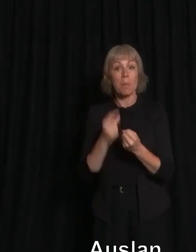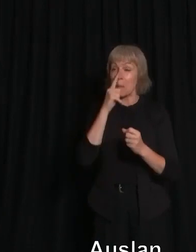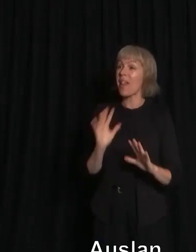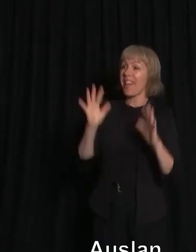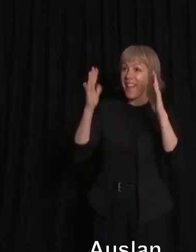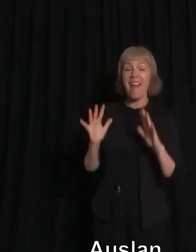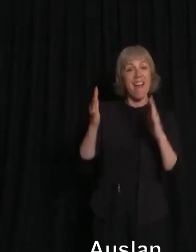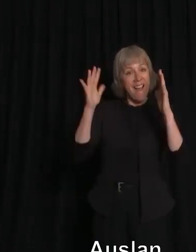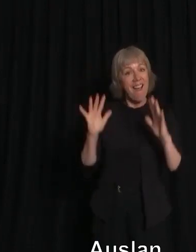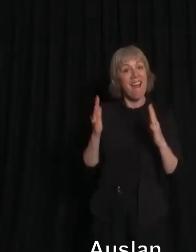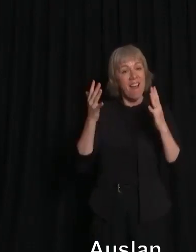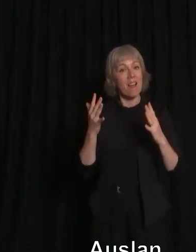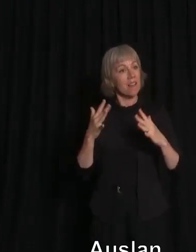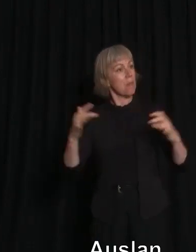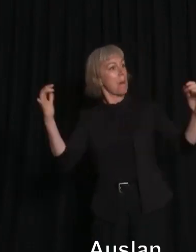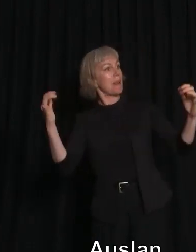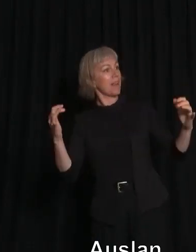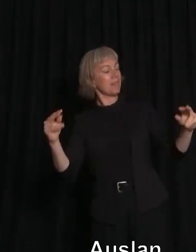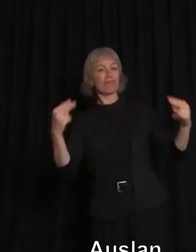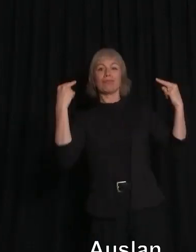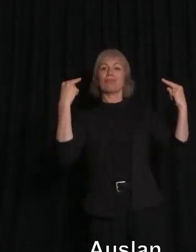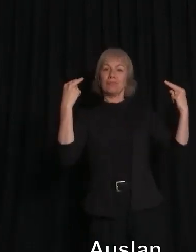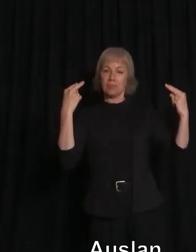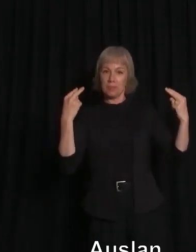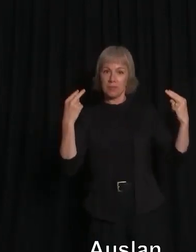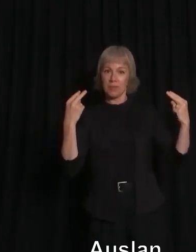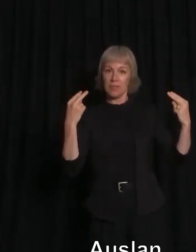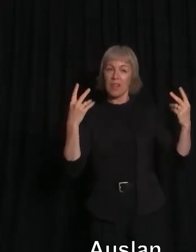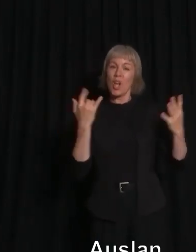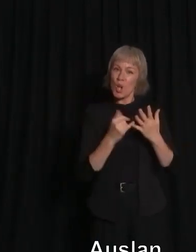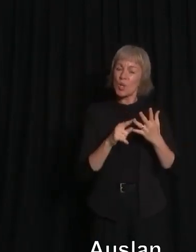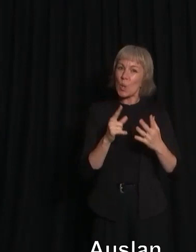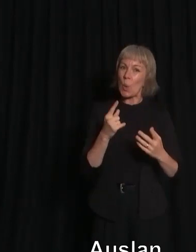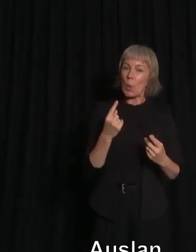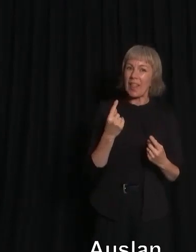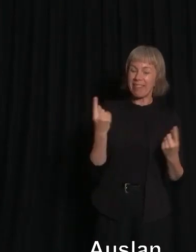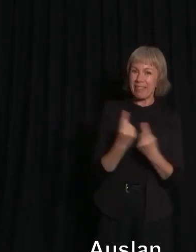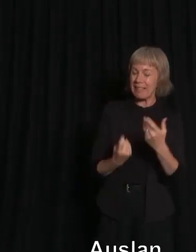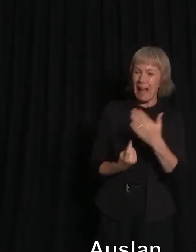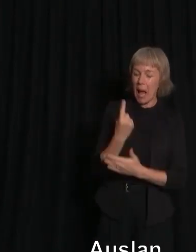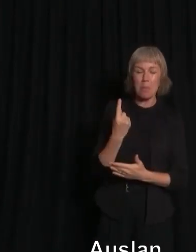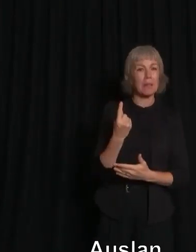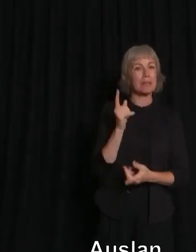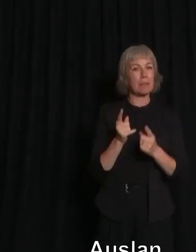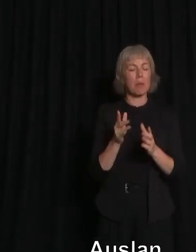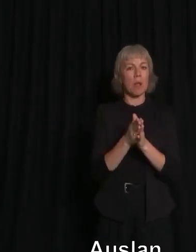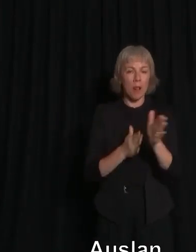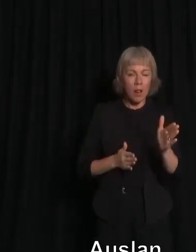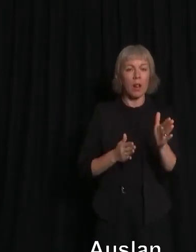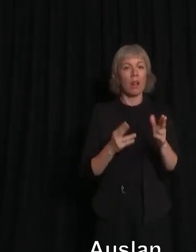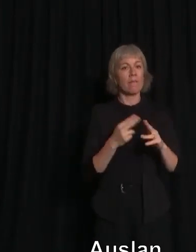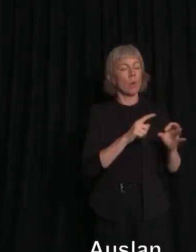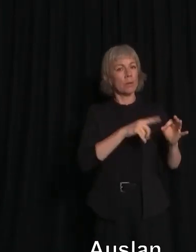the public reception. And that tells me that although we can be disheartened about the progress of LGBT rights in so